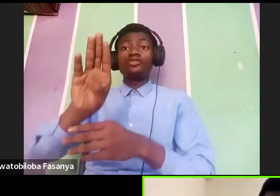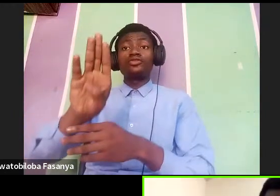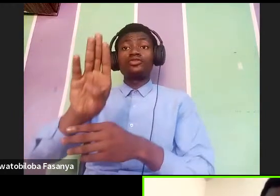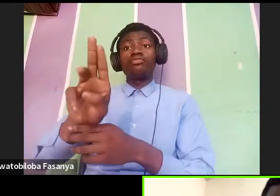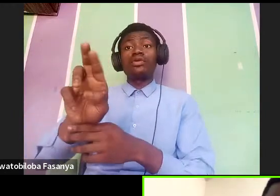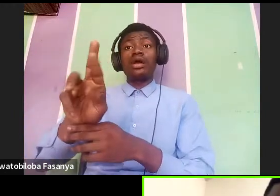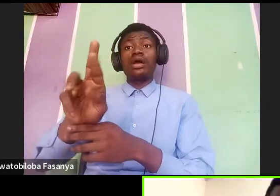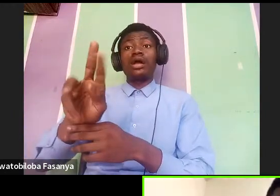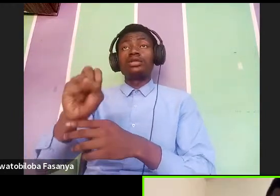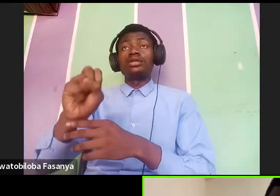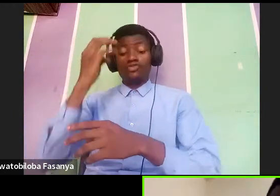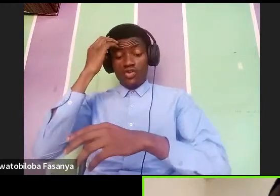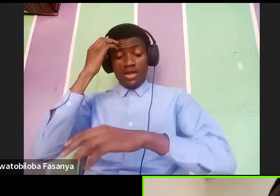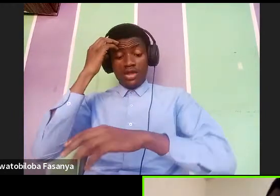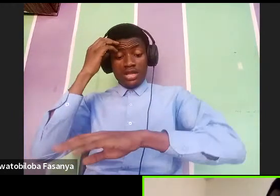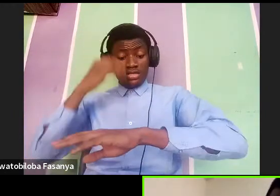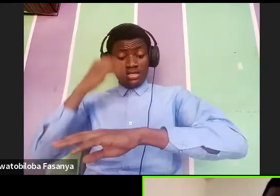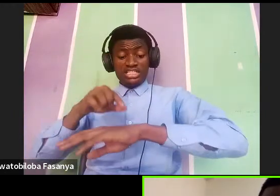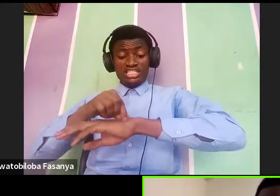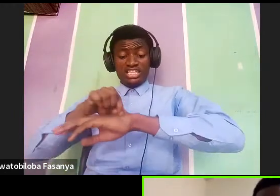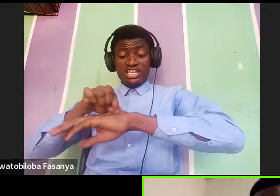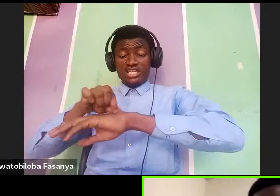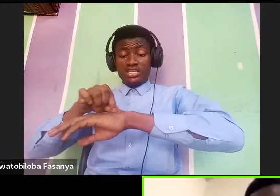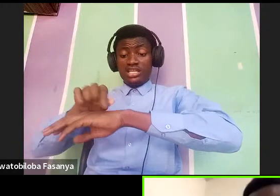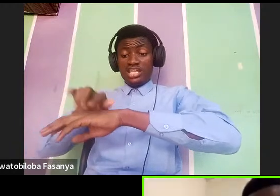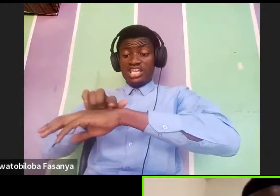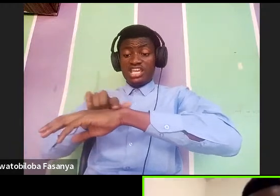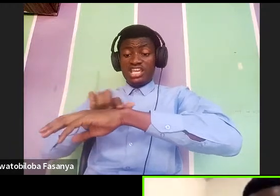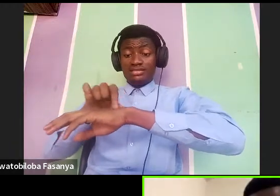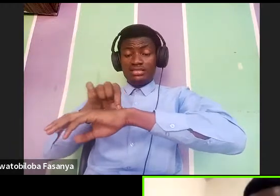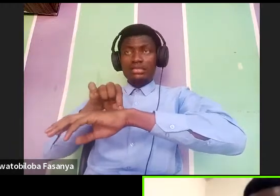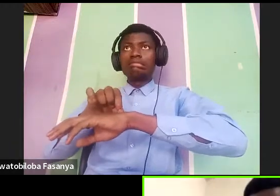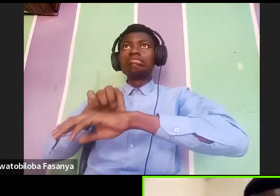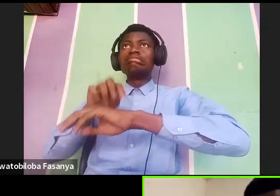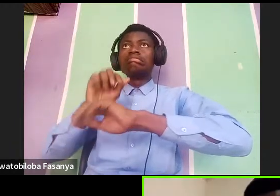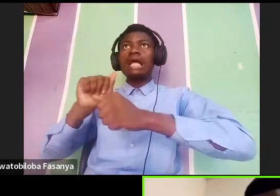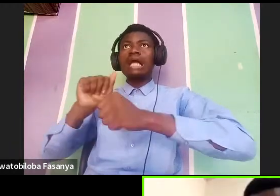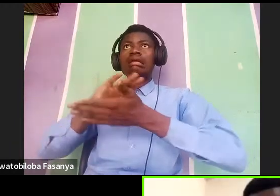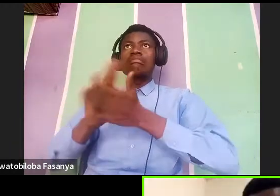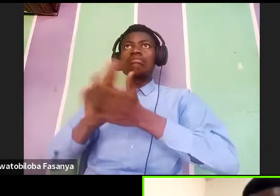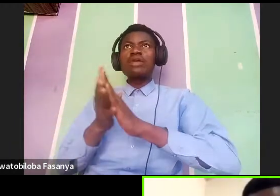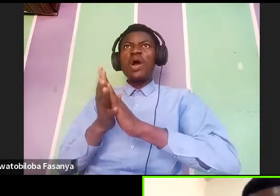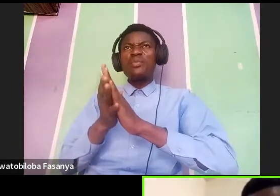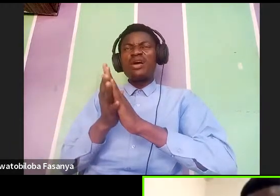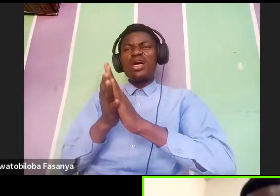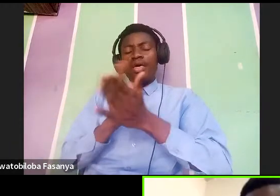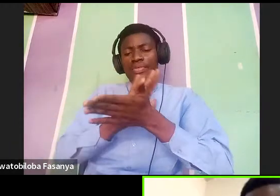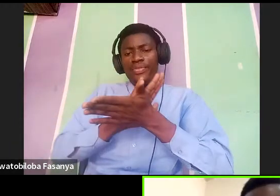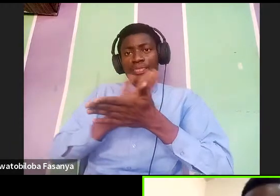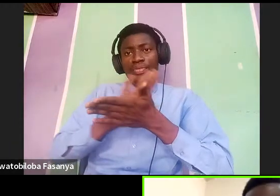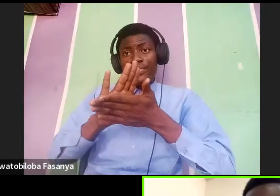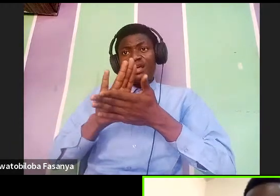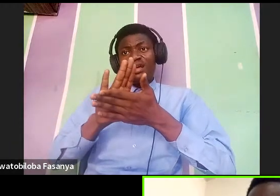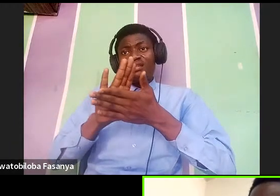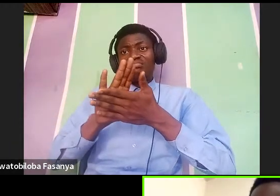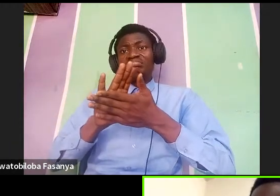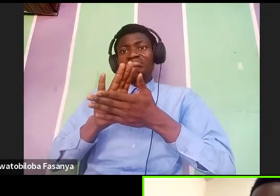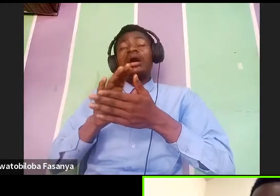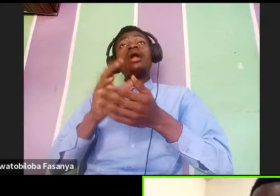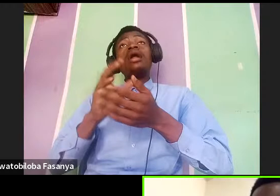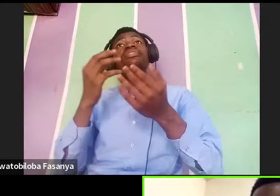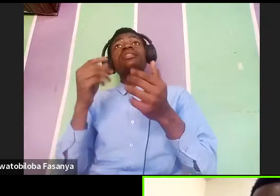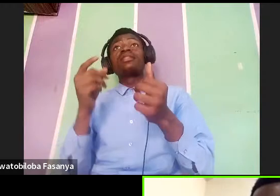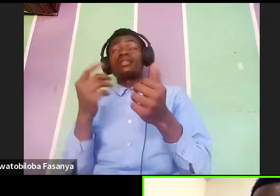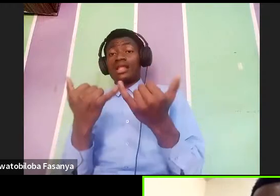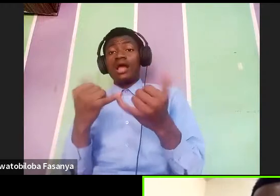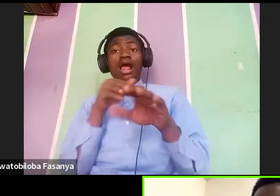fluids. So at home, ensure the person is taking plenty of fluids, and also ensure that the